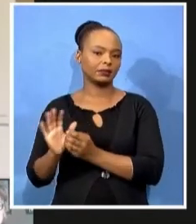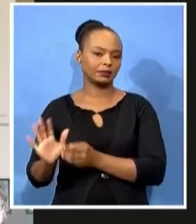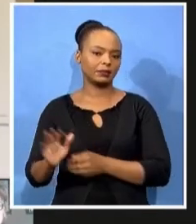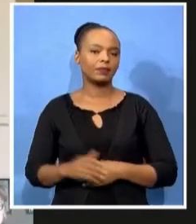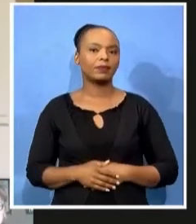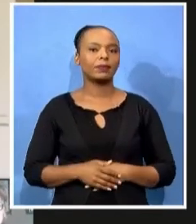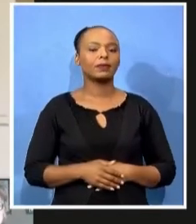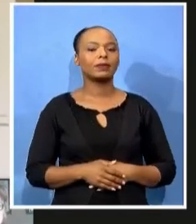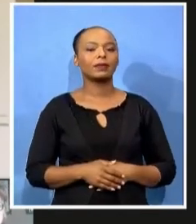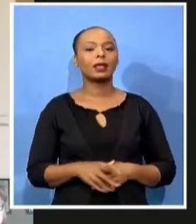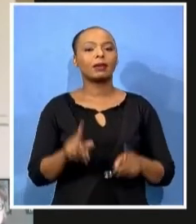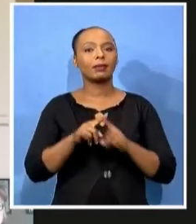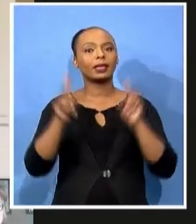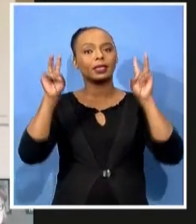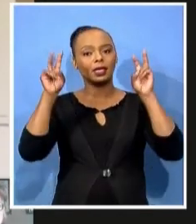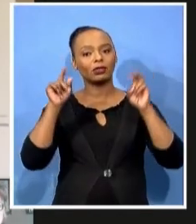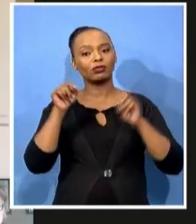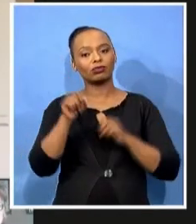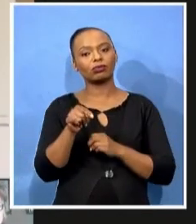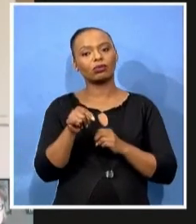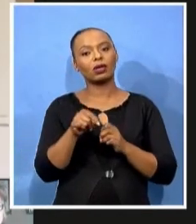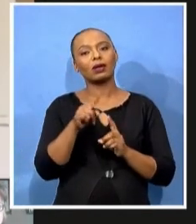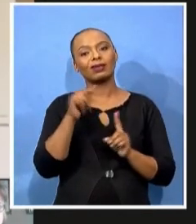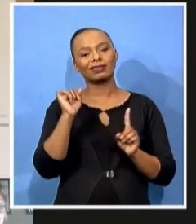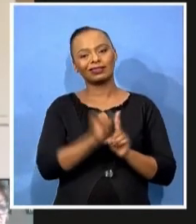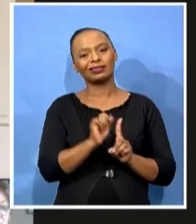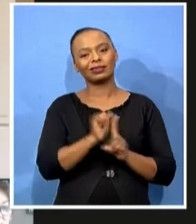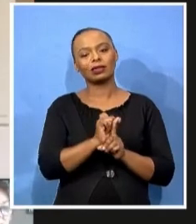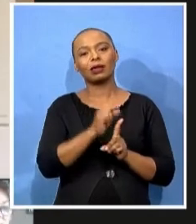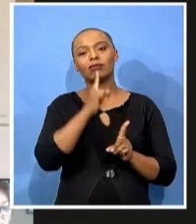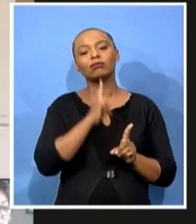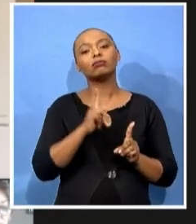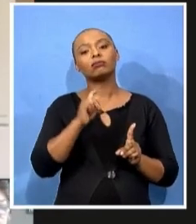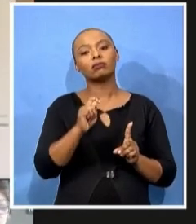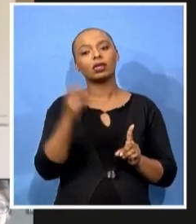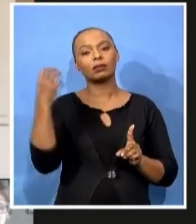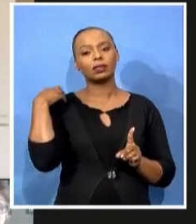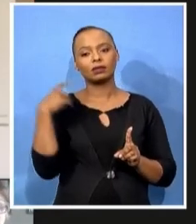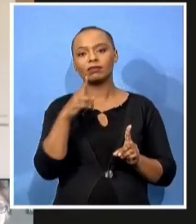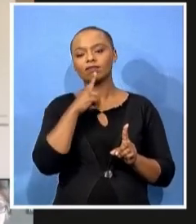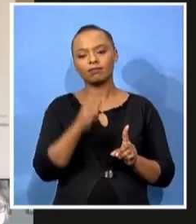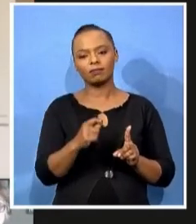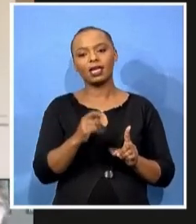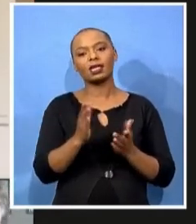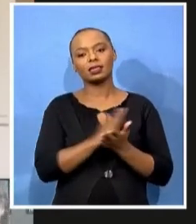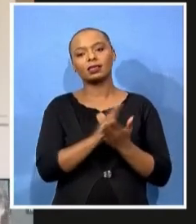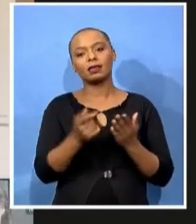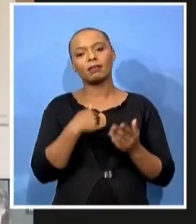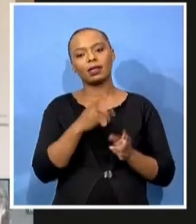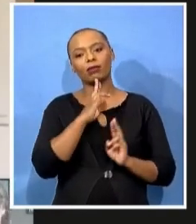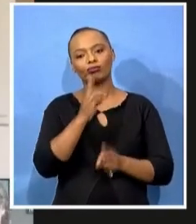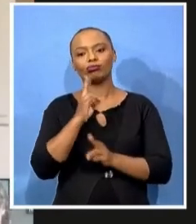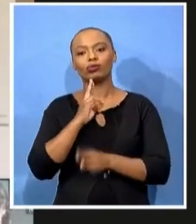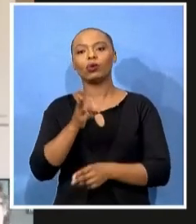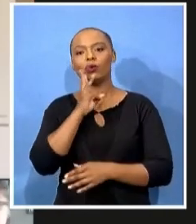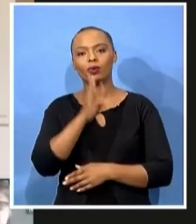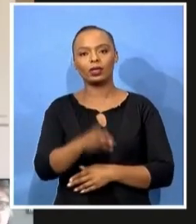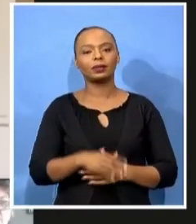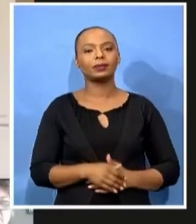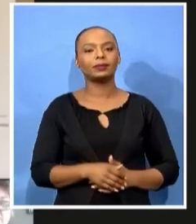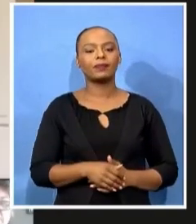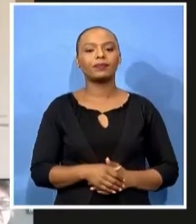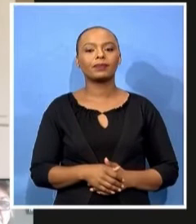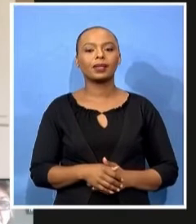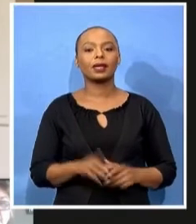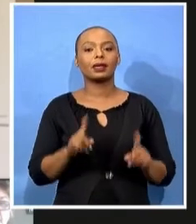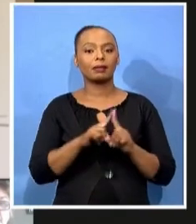that we'll discuss today, I will cover some of that. I'd like to just take you briefly to the history